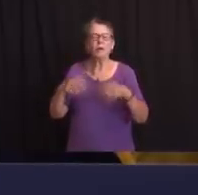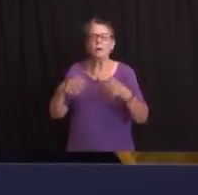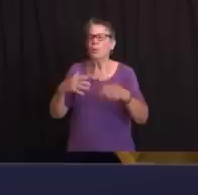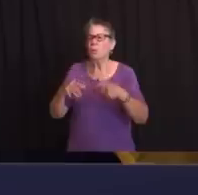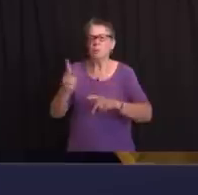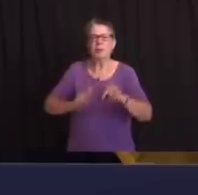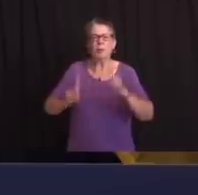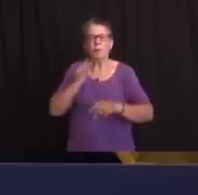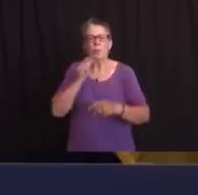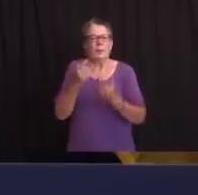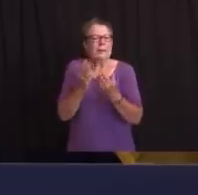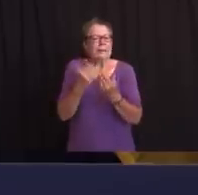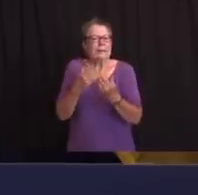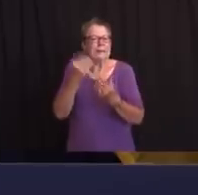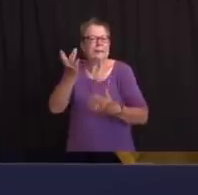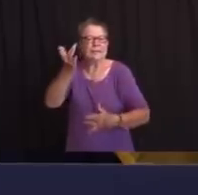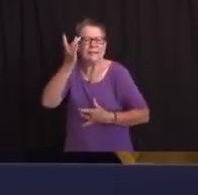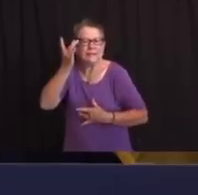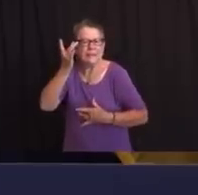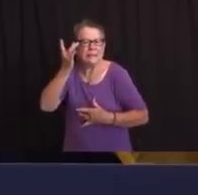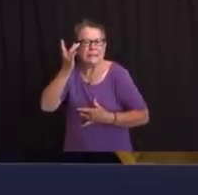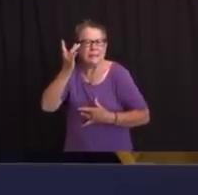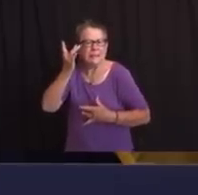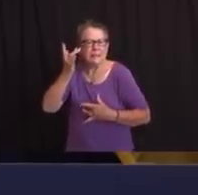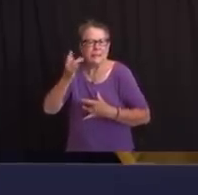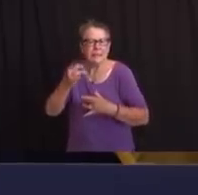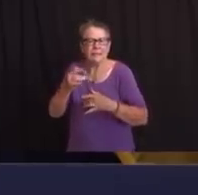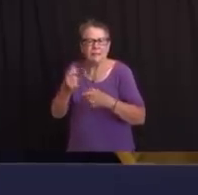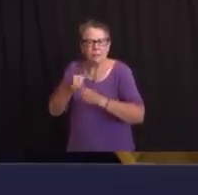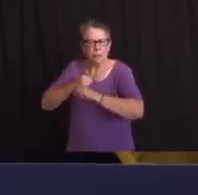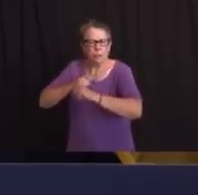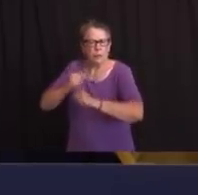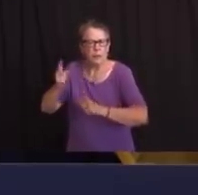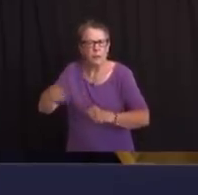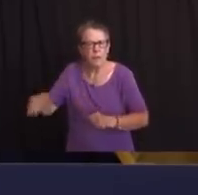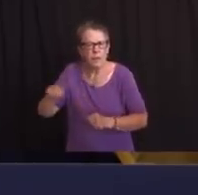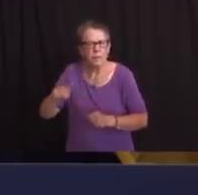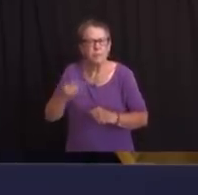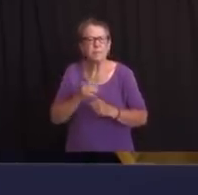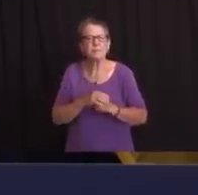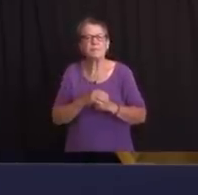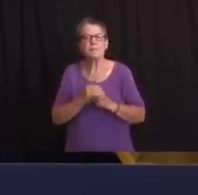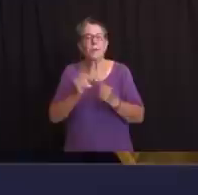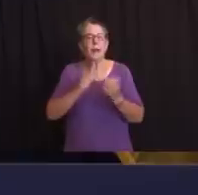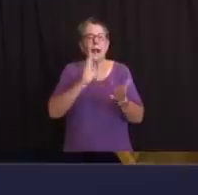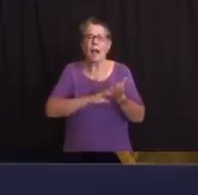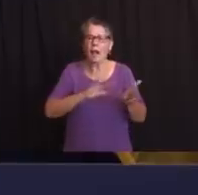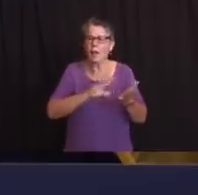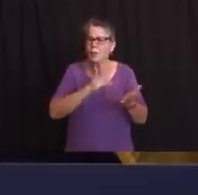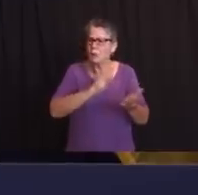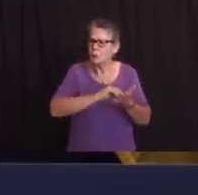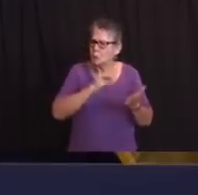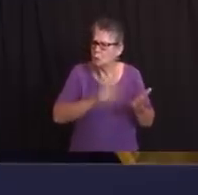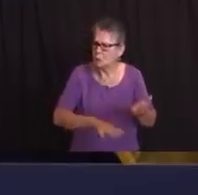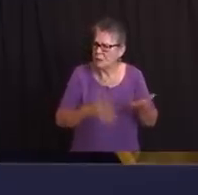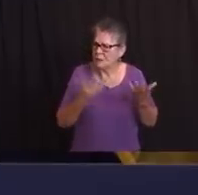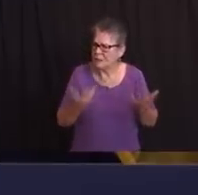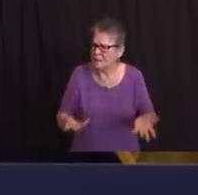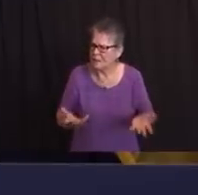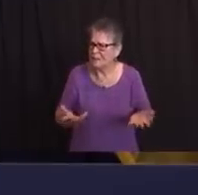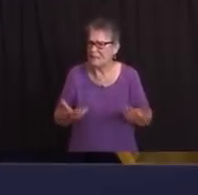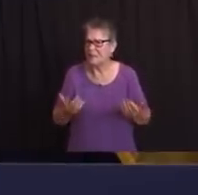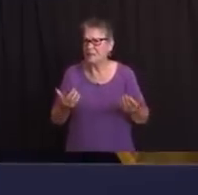Potentially on the universality of the requirements for college kids. Up until now, at least, we have allowed